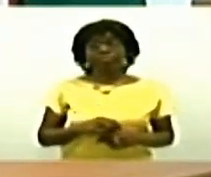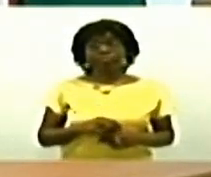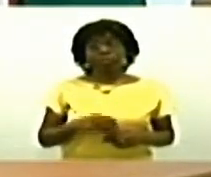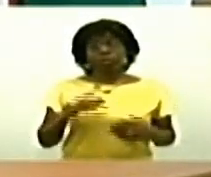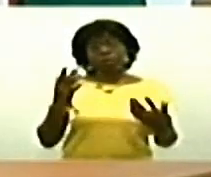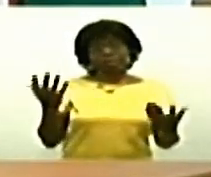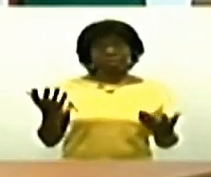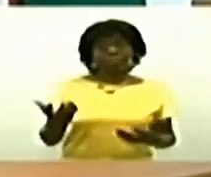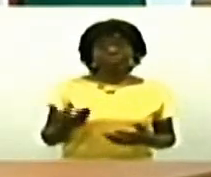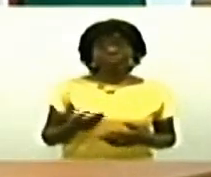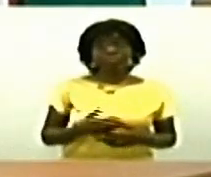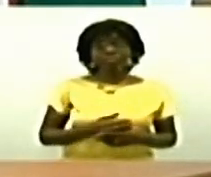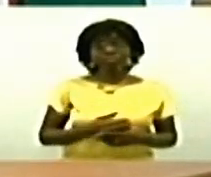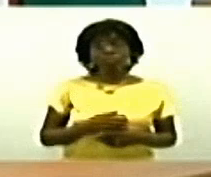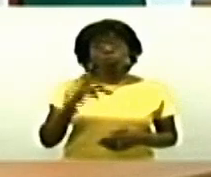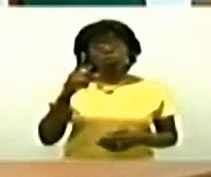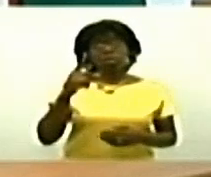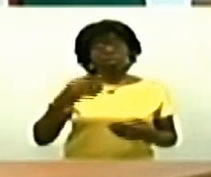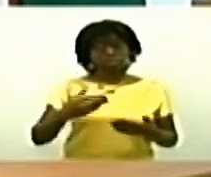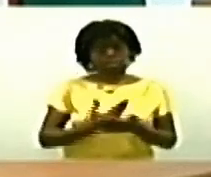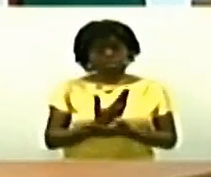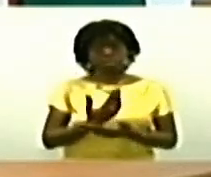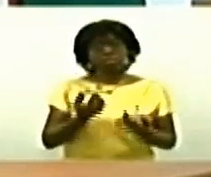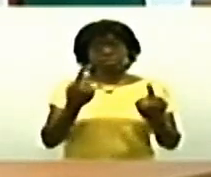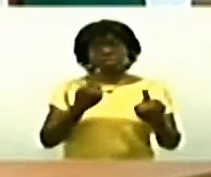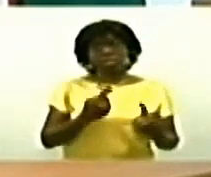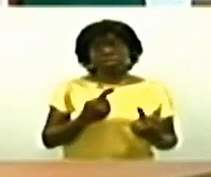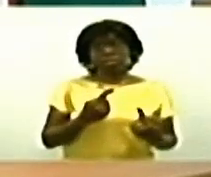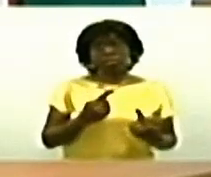There's one newcomer, but